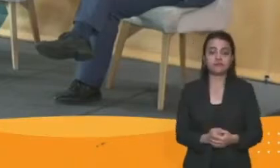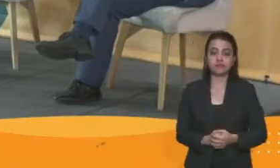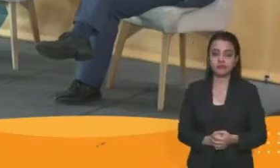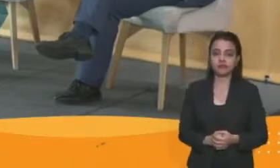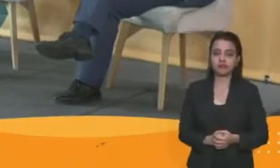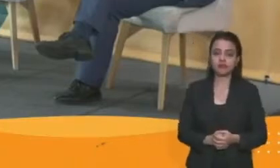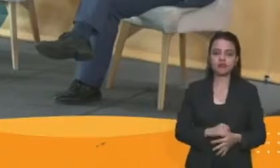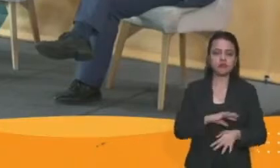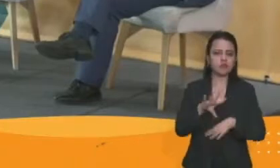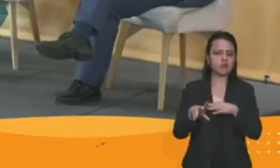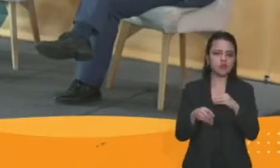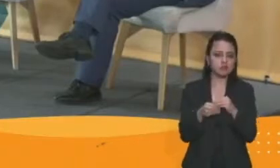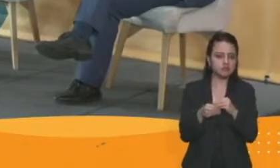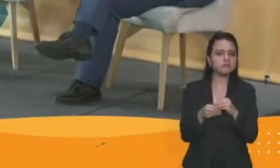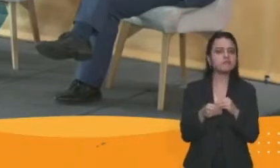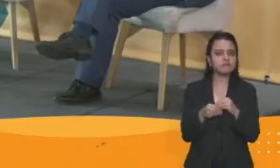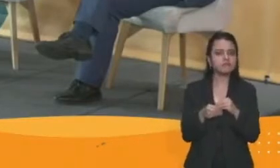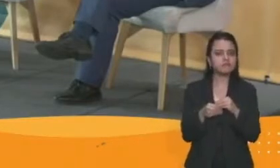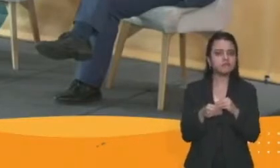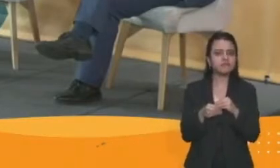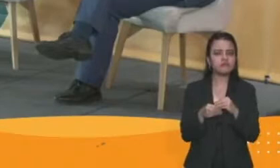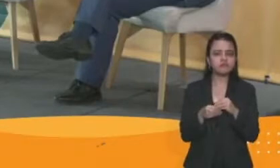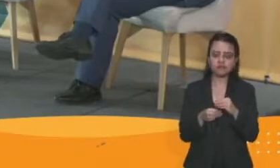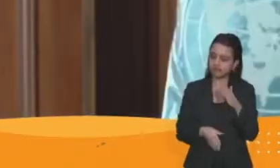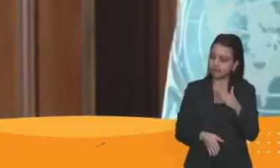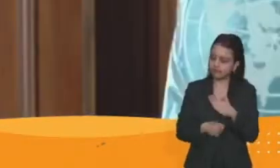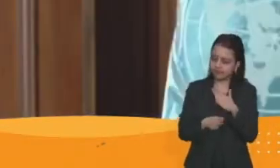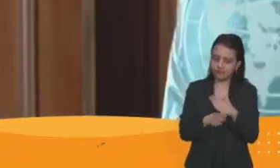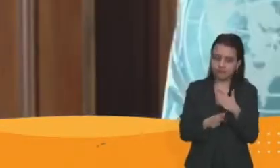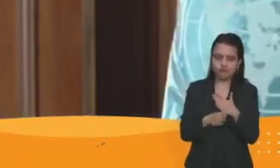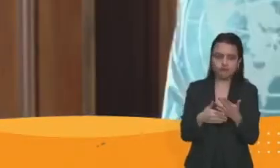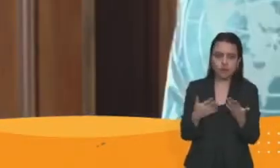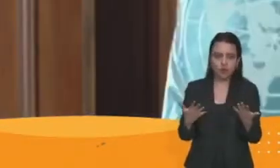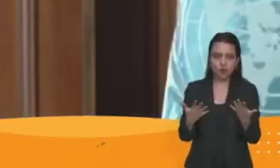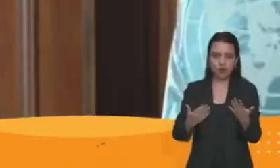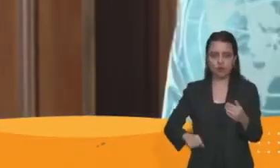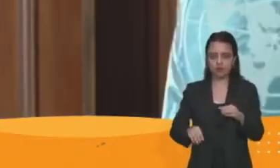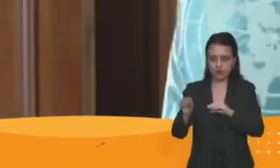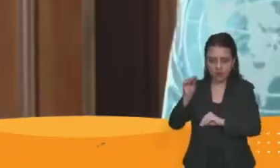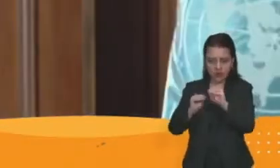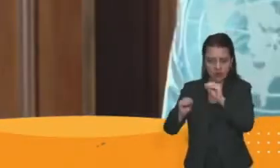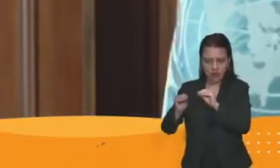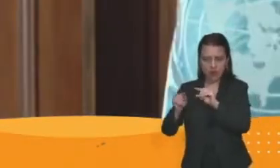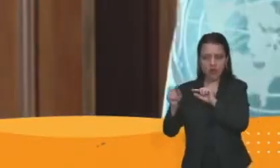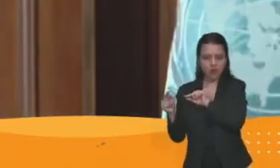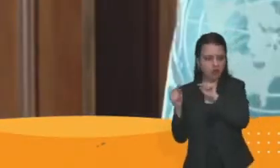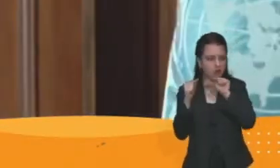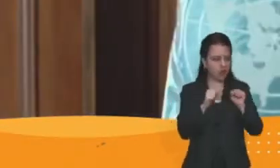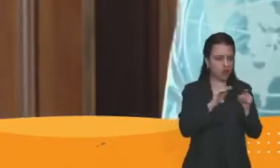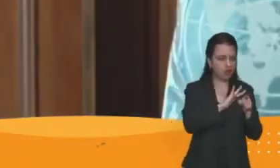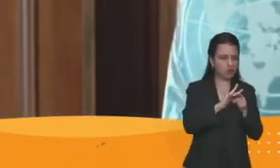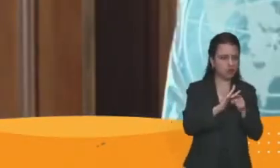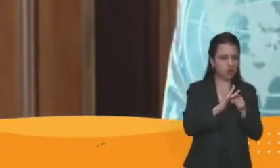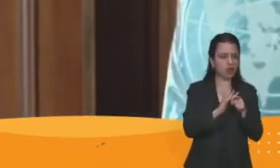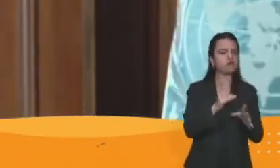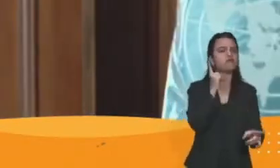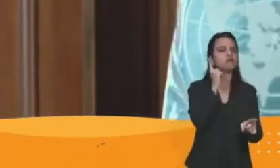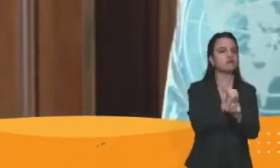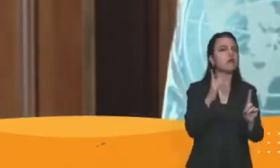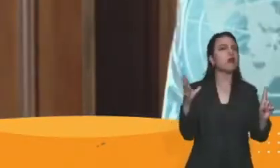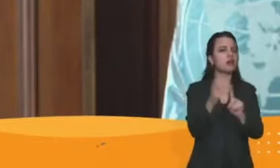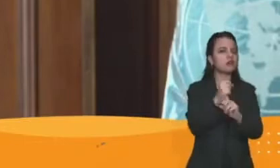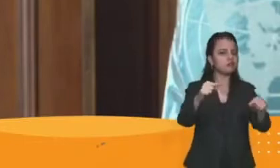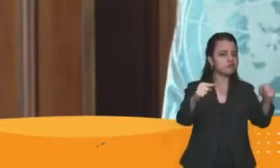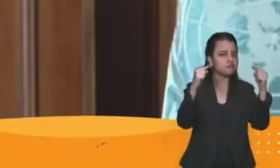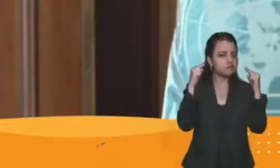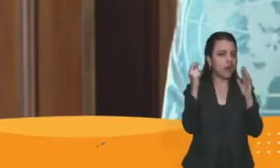Colombia. I would also like to highlight that we will continue to work on the consolidation of objective